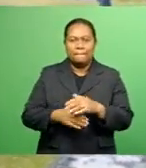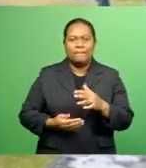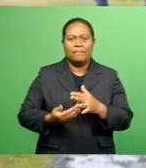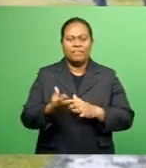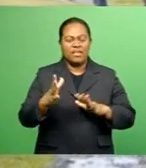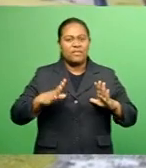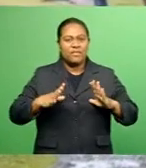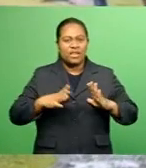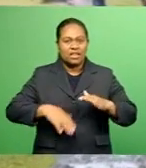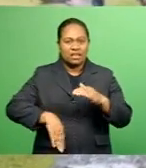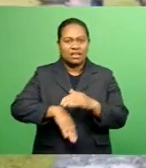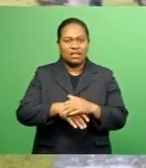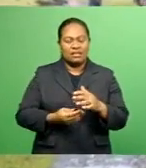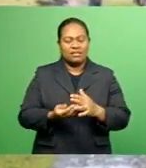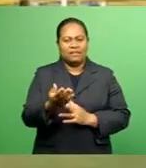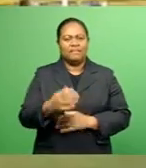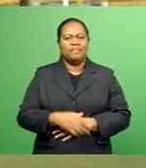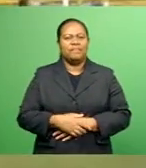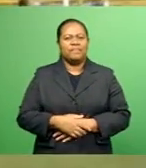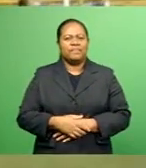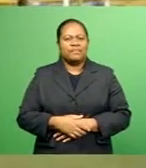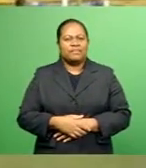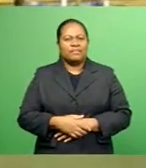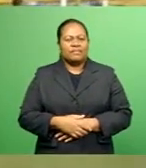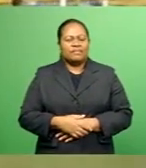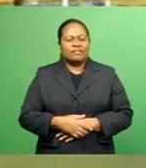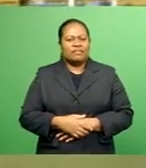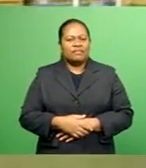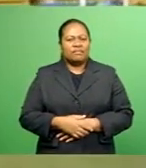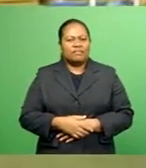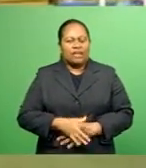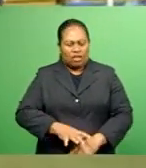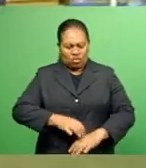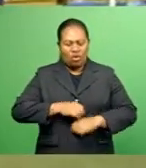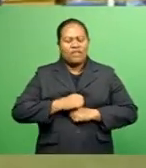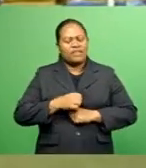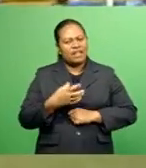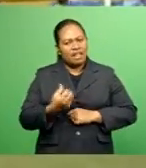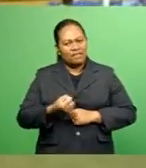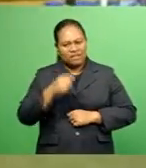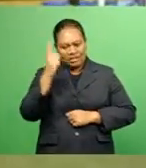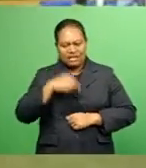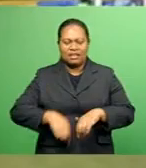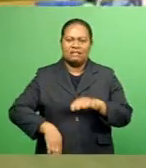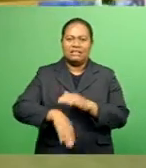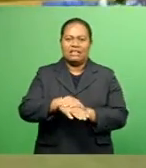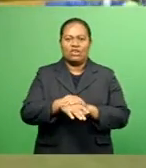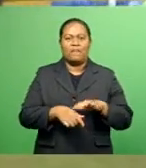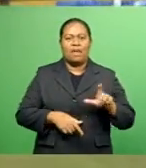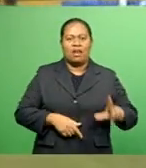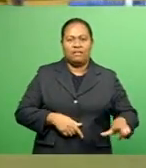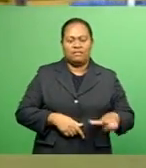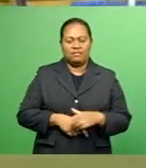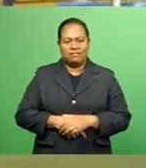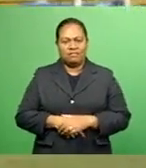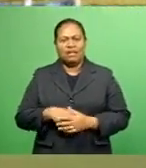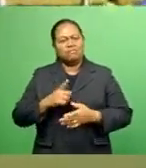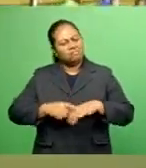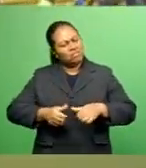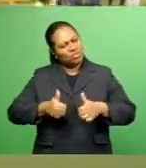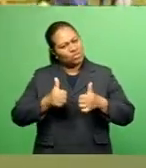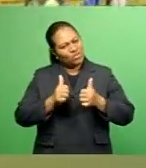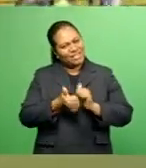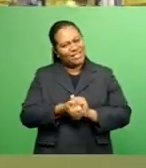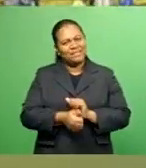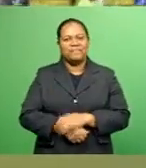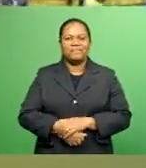were on their feet. I was confident that he would kick on my left, and then it was a good game.